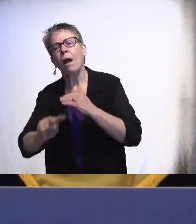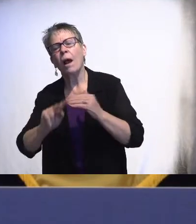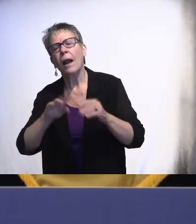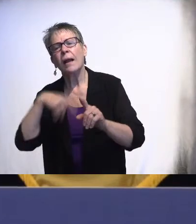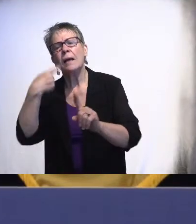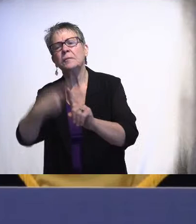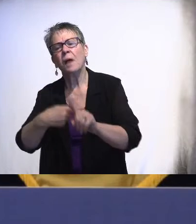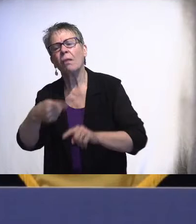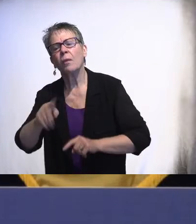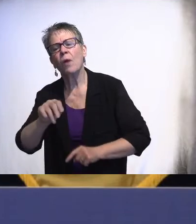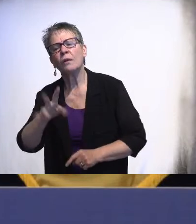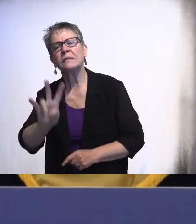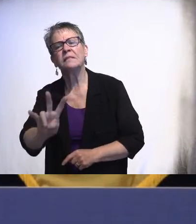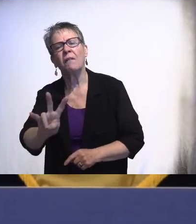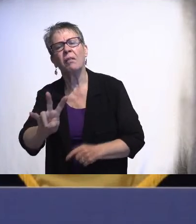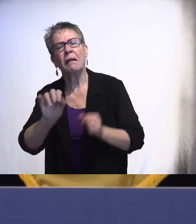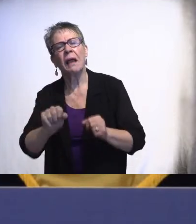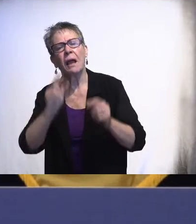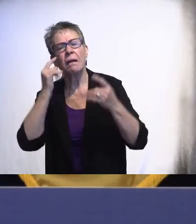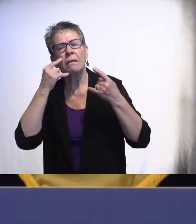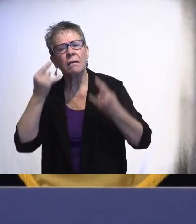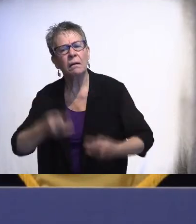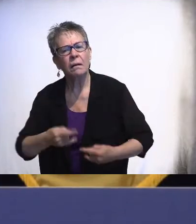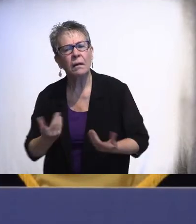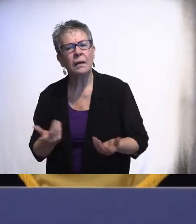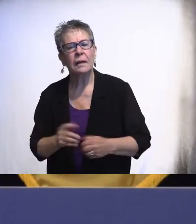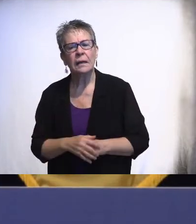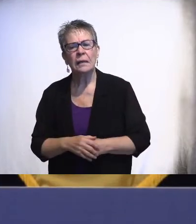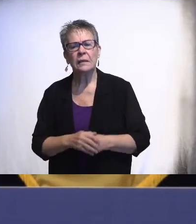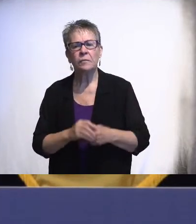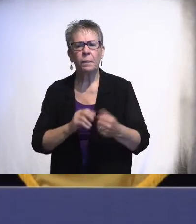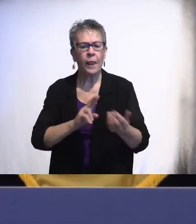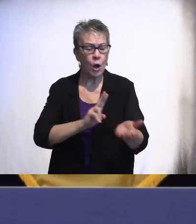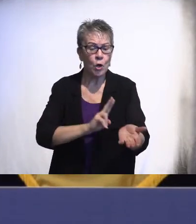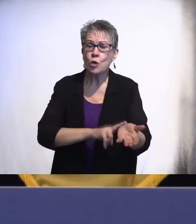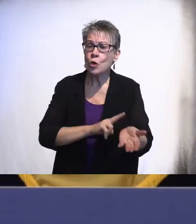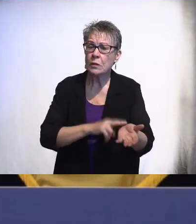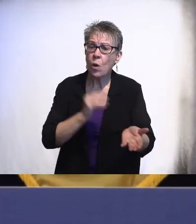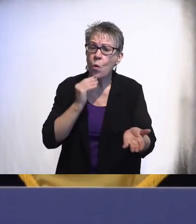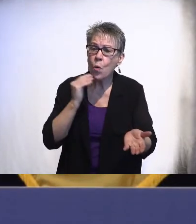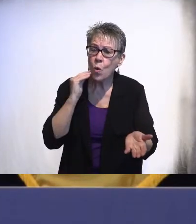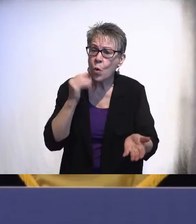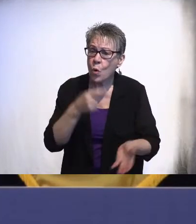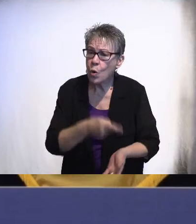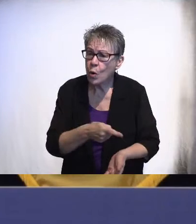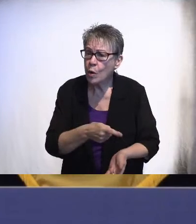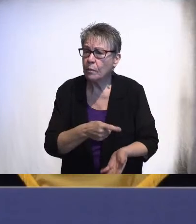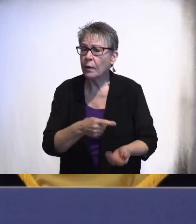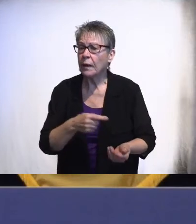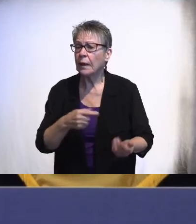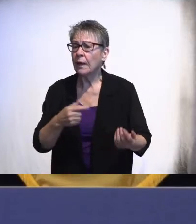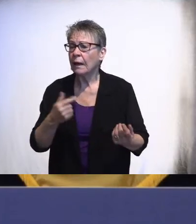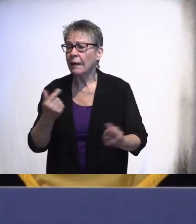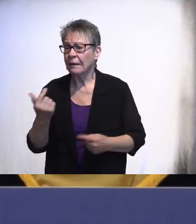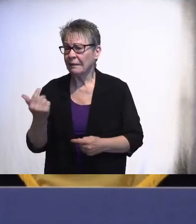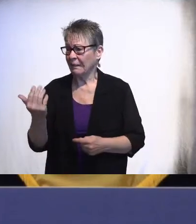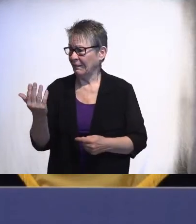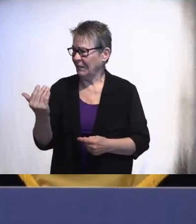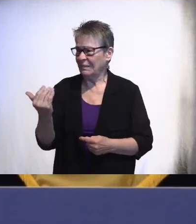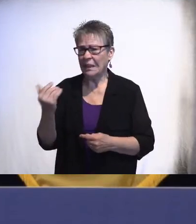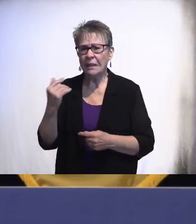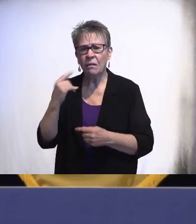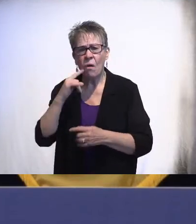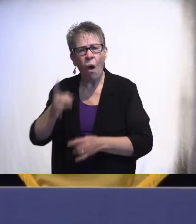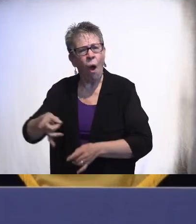15 of the worst nursing homes in the state continue to operate without any repercussions, virtually, including receiving millions and millions in